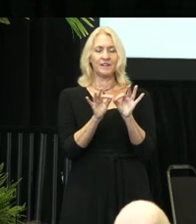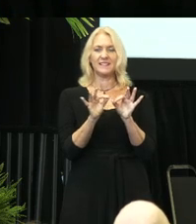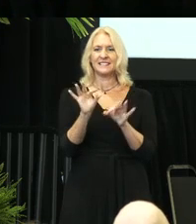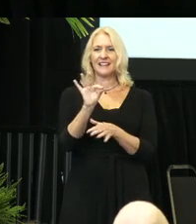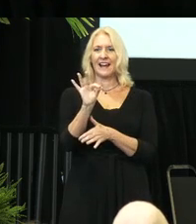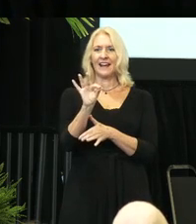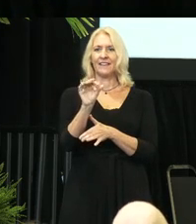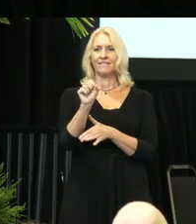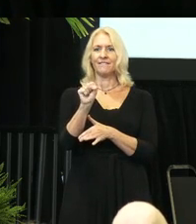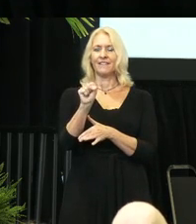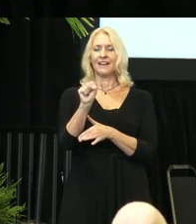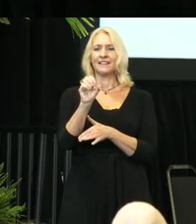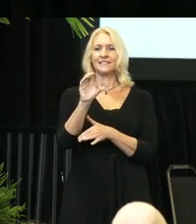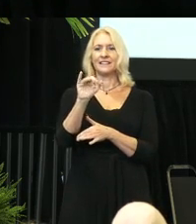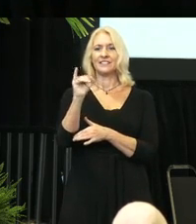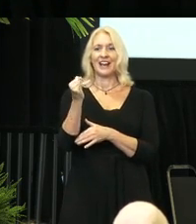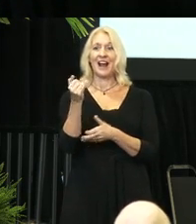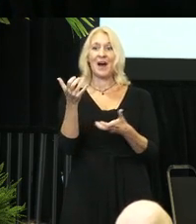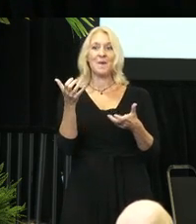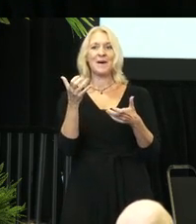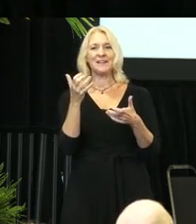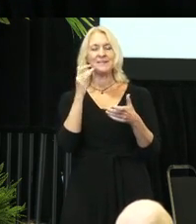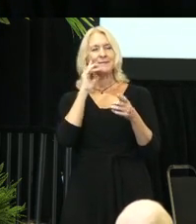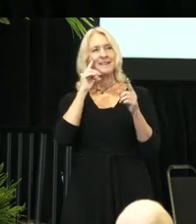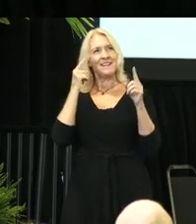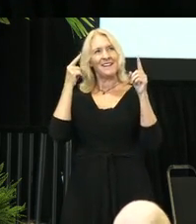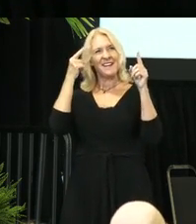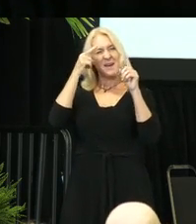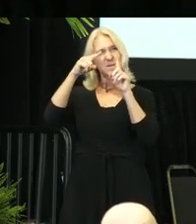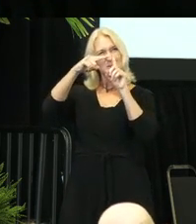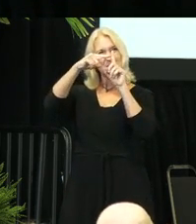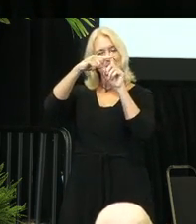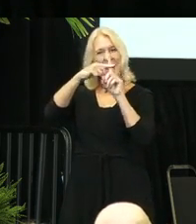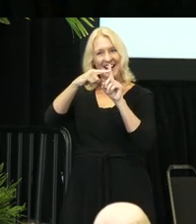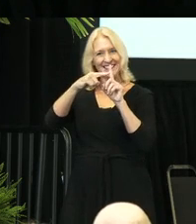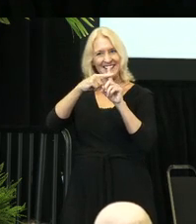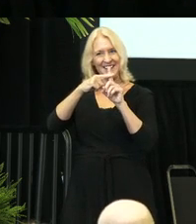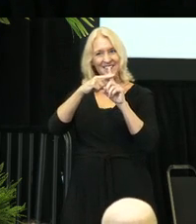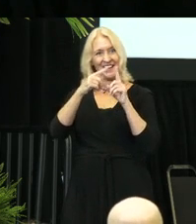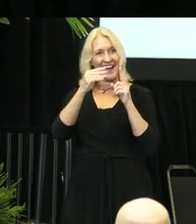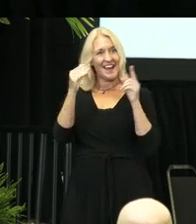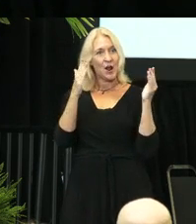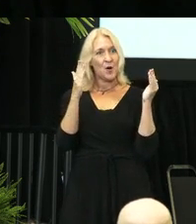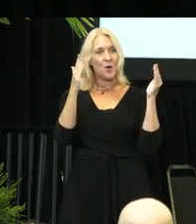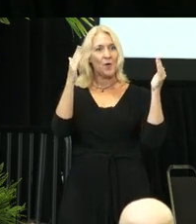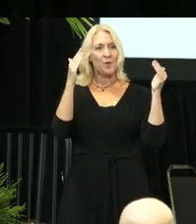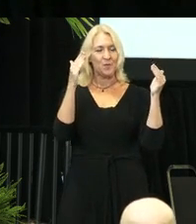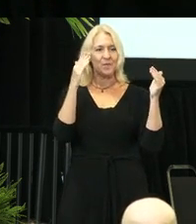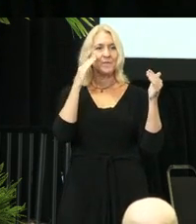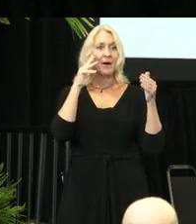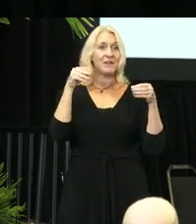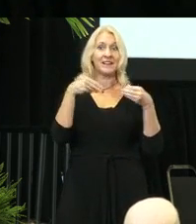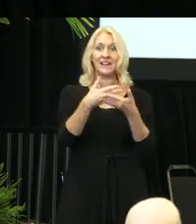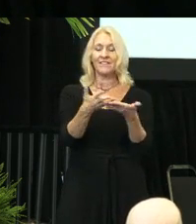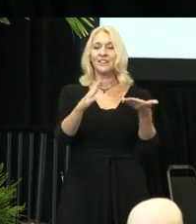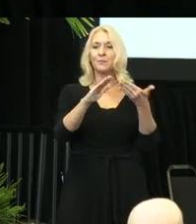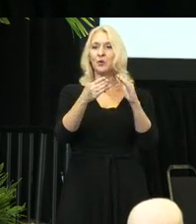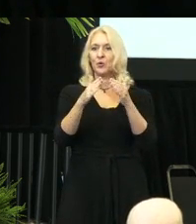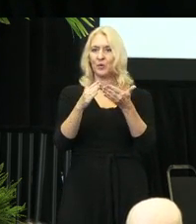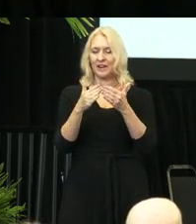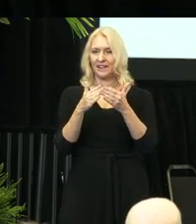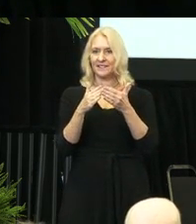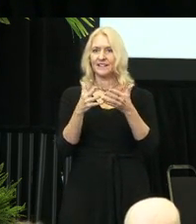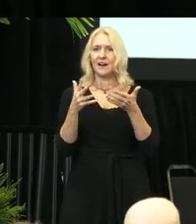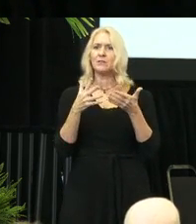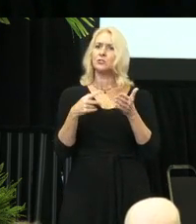being the beacon of hope for our community, being the beacon and example of what is right. These build the foundation for